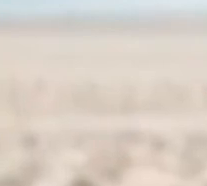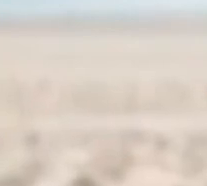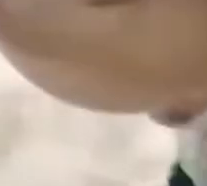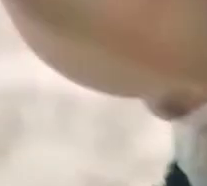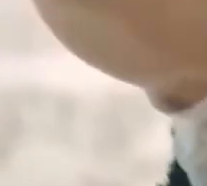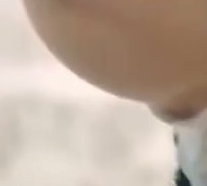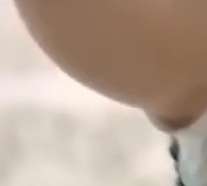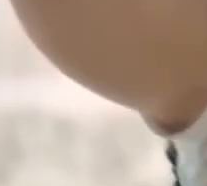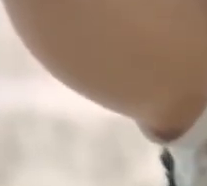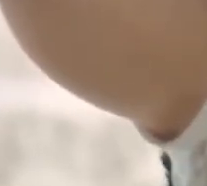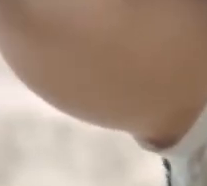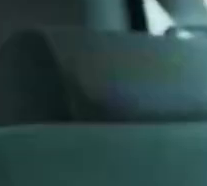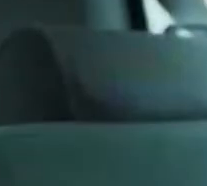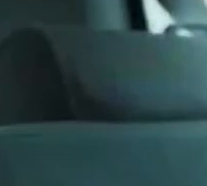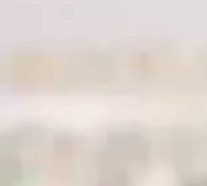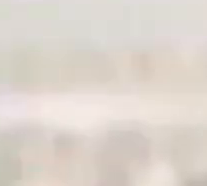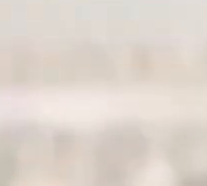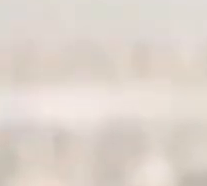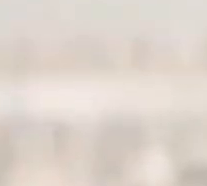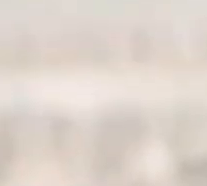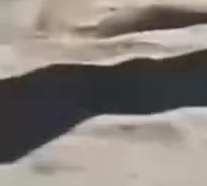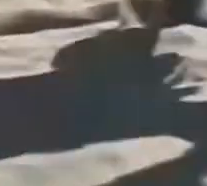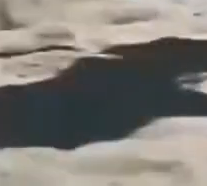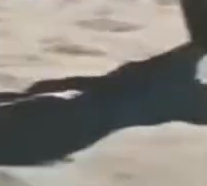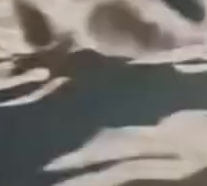Yo! Get in! Let's go!